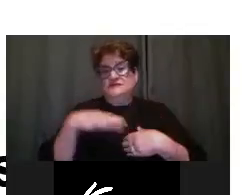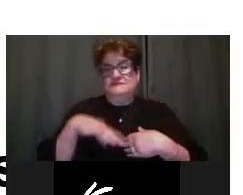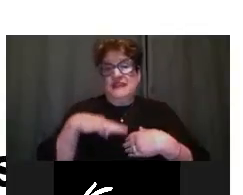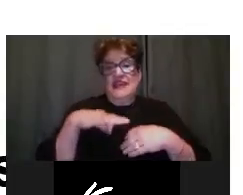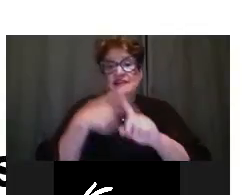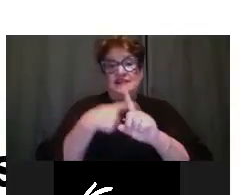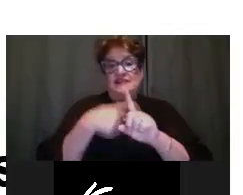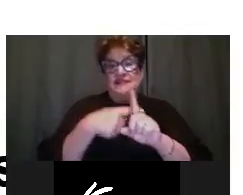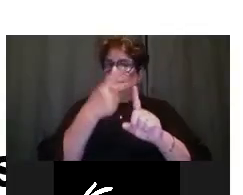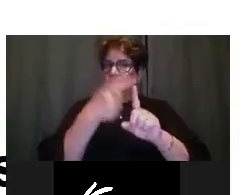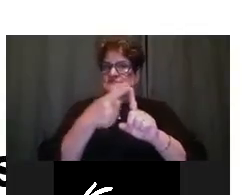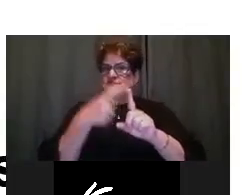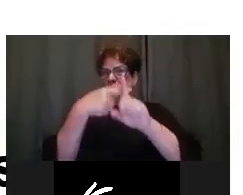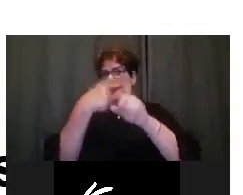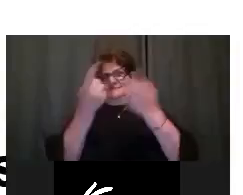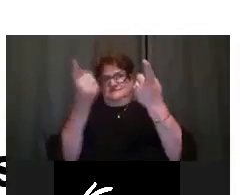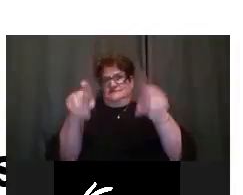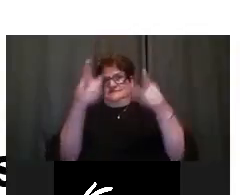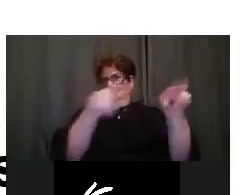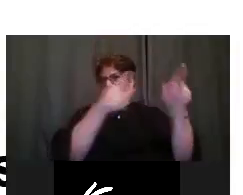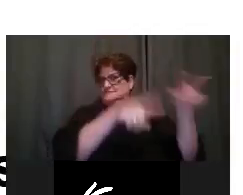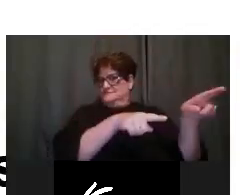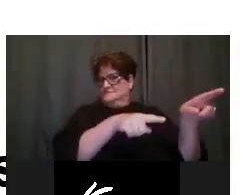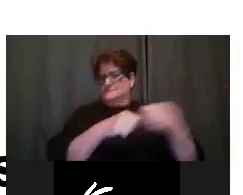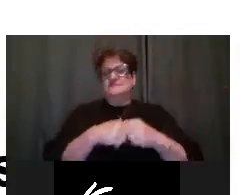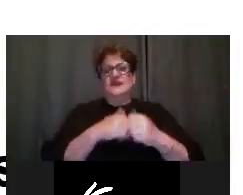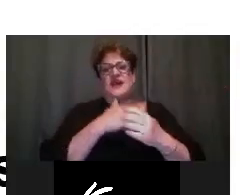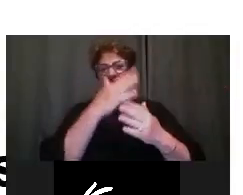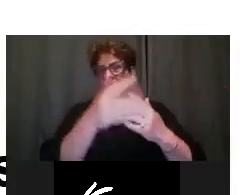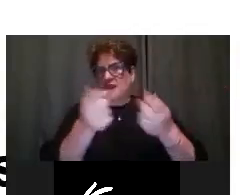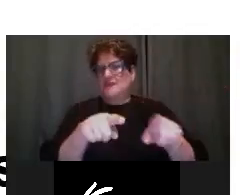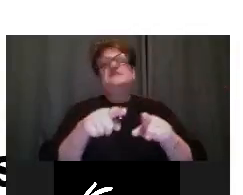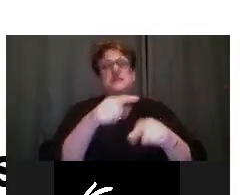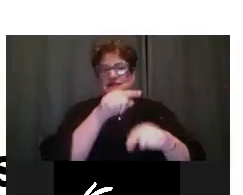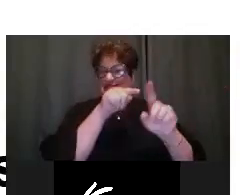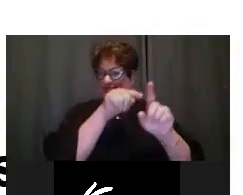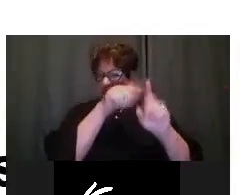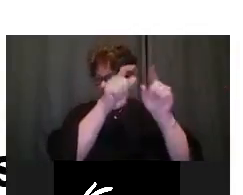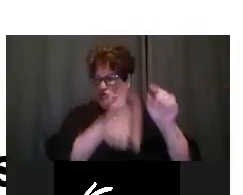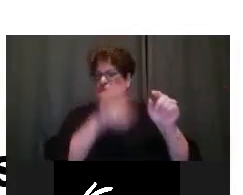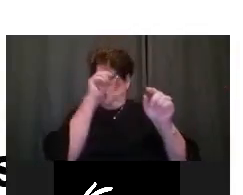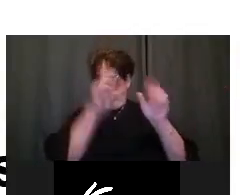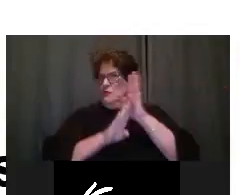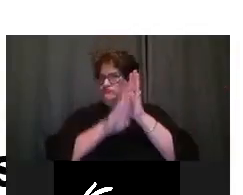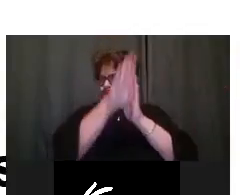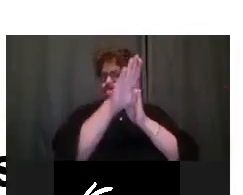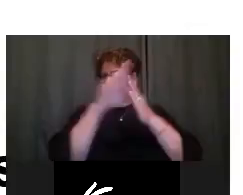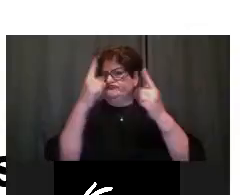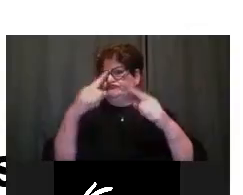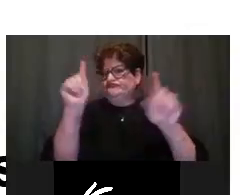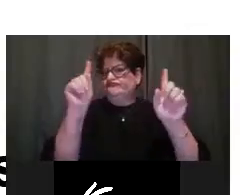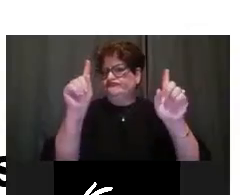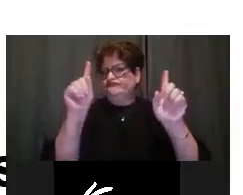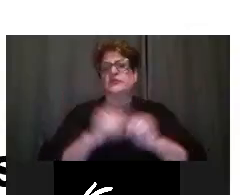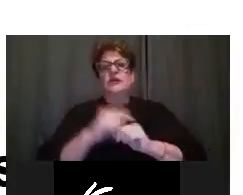for the service delivery and interventions. They're more likely to succeed when the services are more culturally